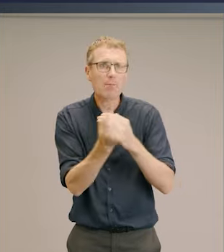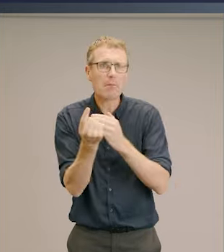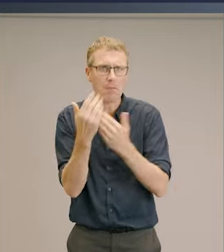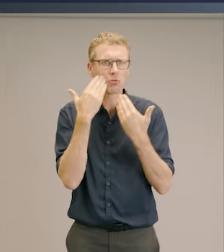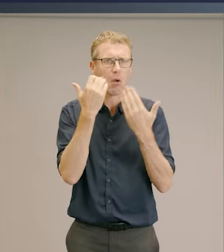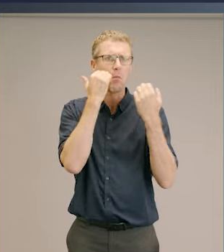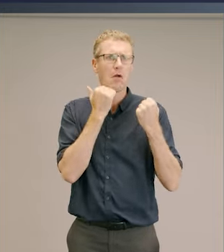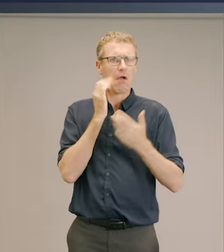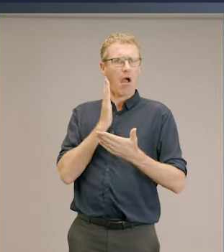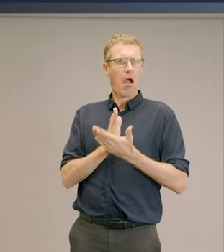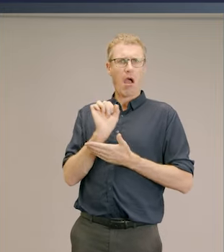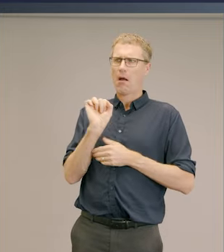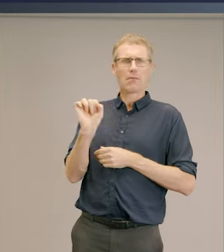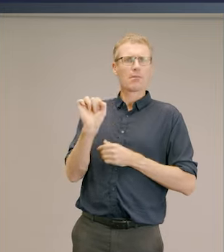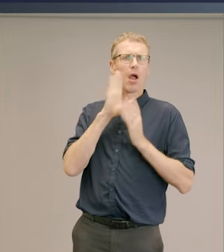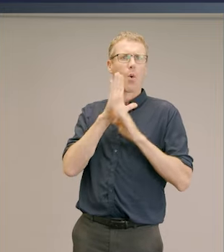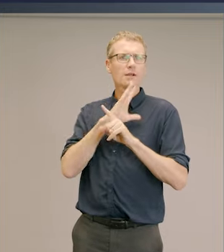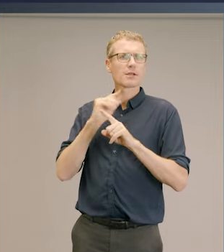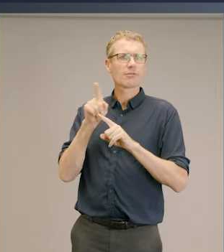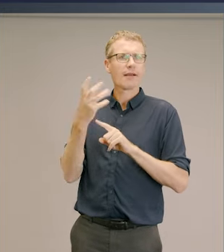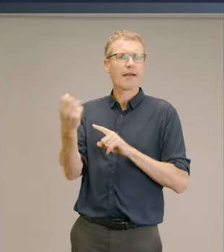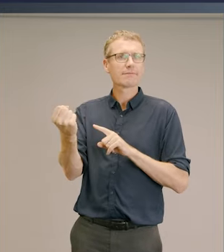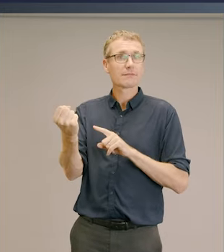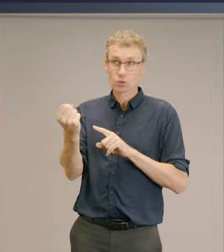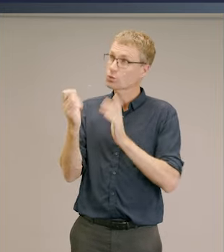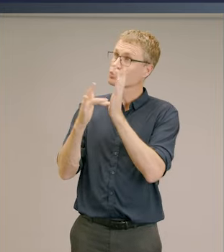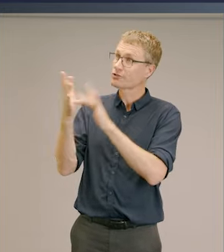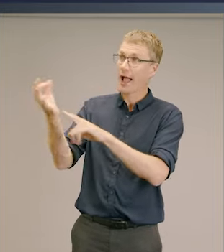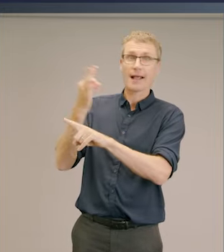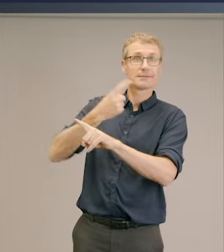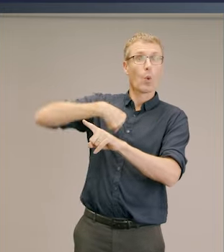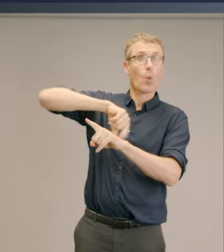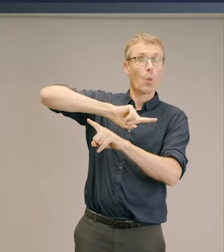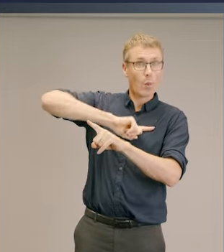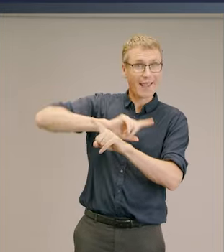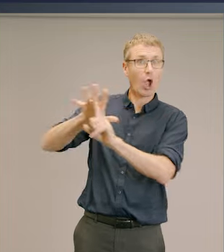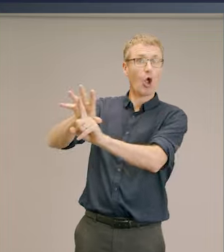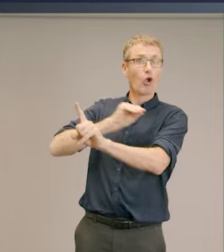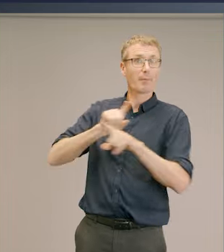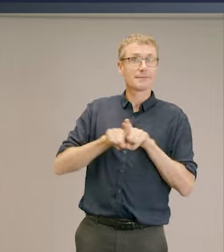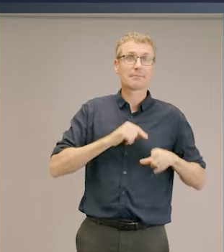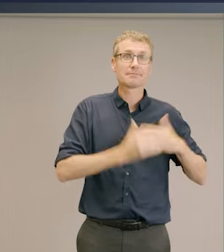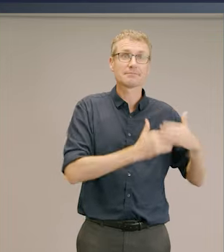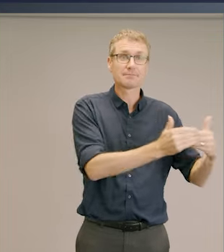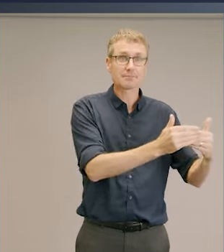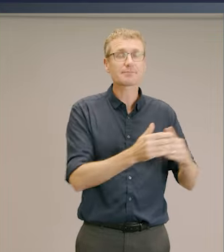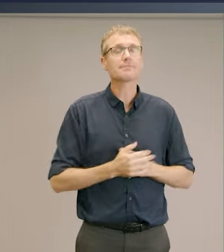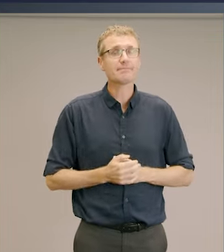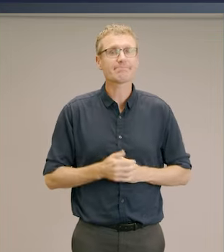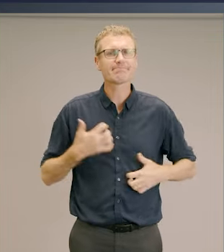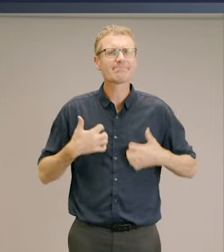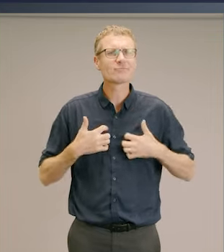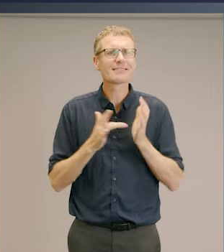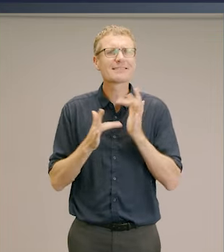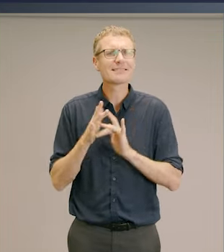miracles. And Jesus invites us to do the same. It's really important that we know that Jesus of Nazareth